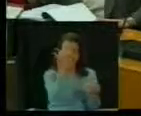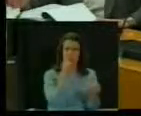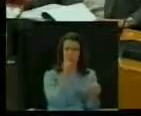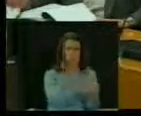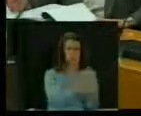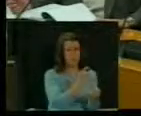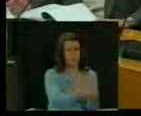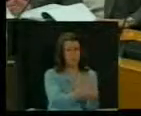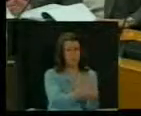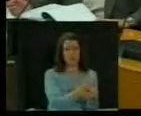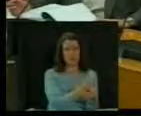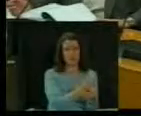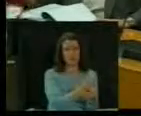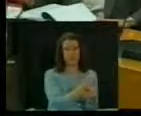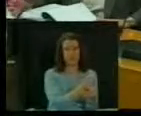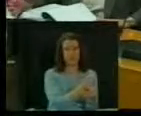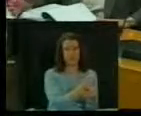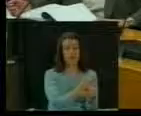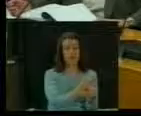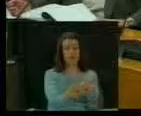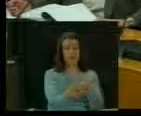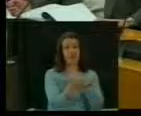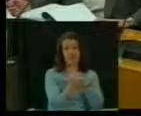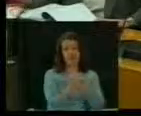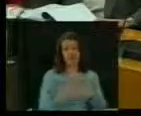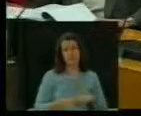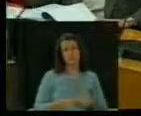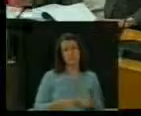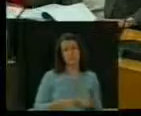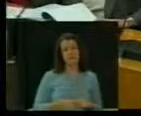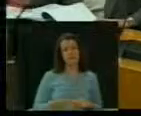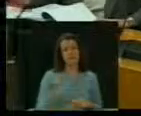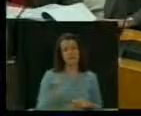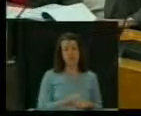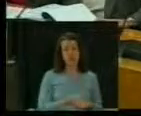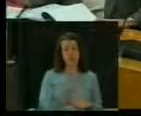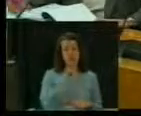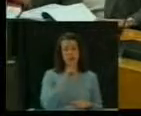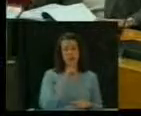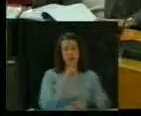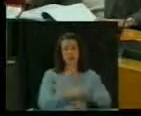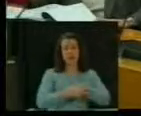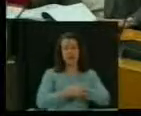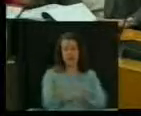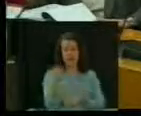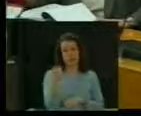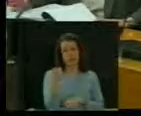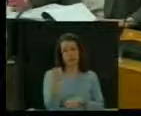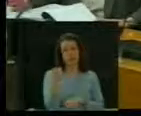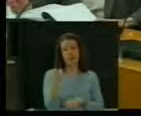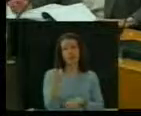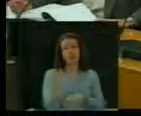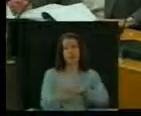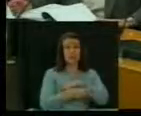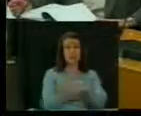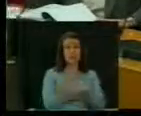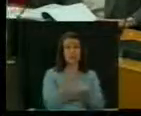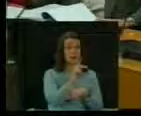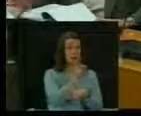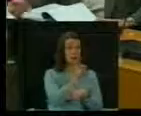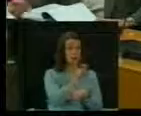knowingly charges something on their county credit card that they know is not appropriate, that's